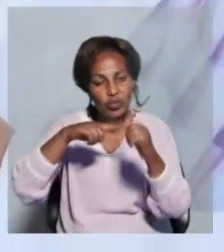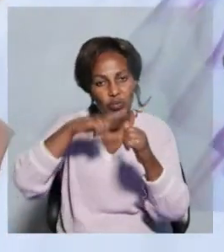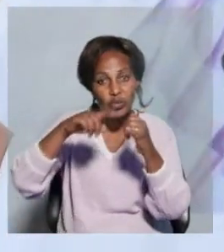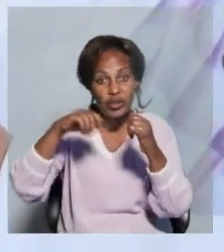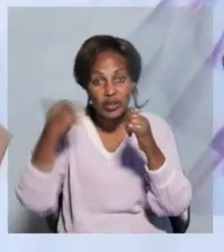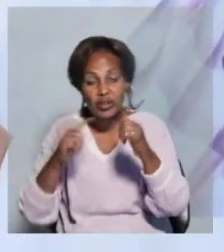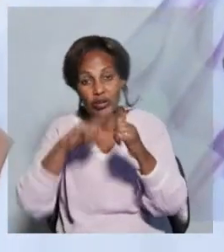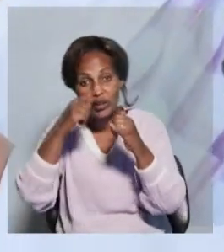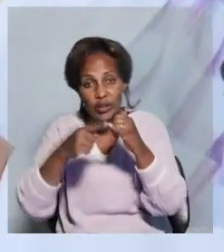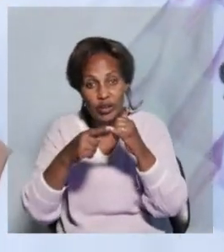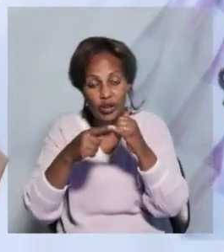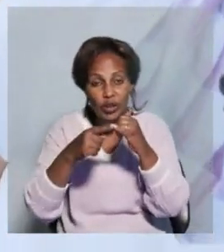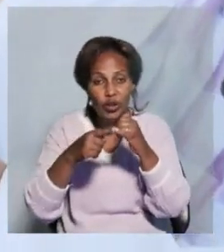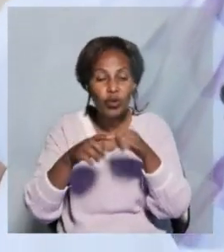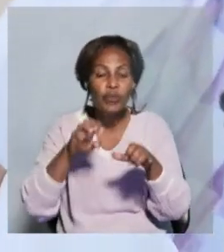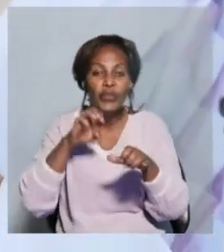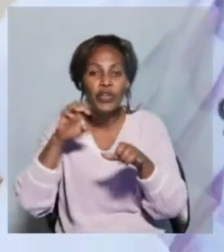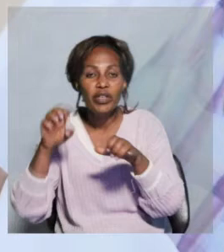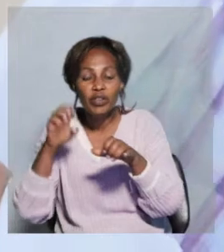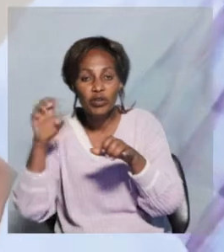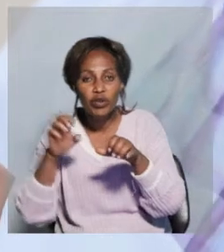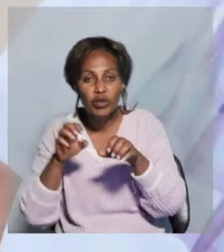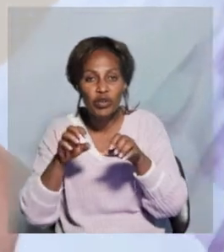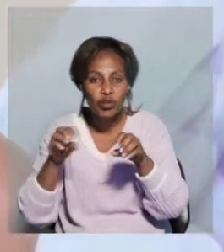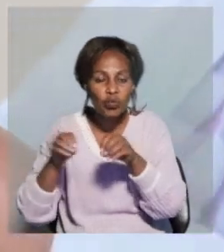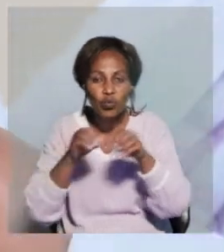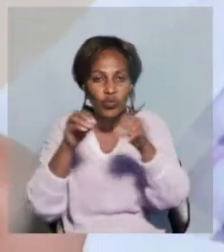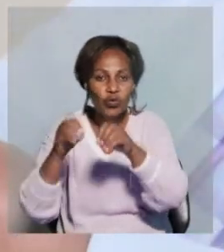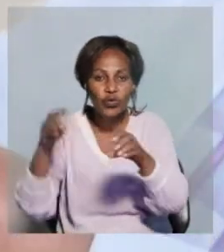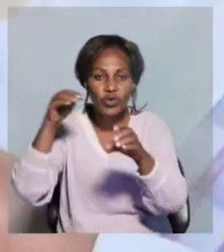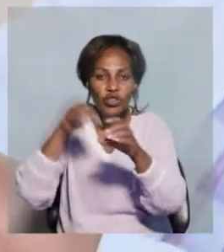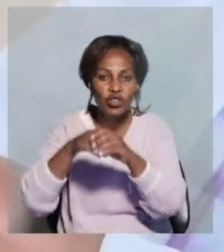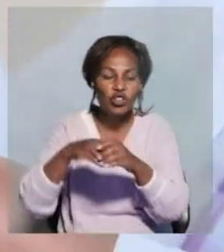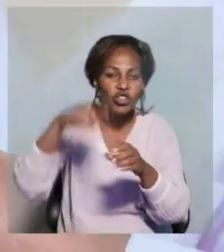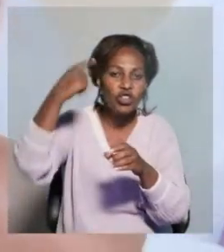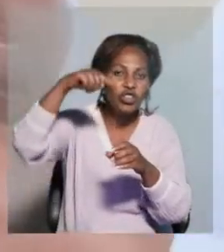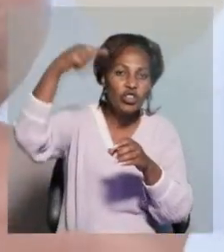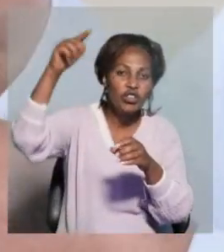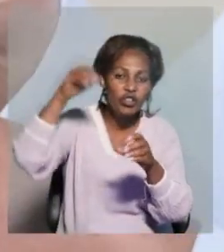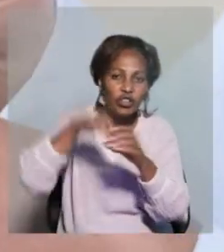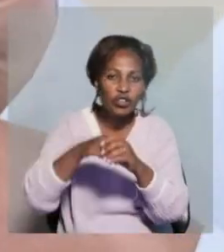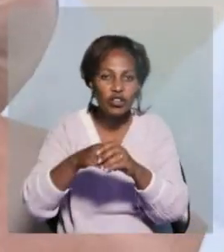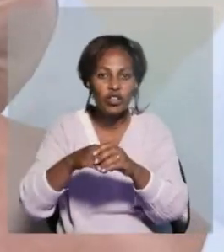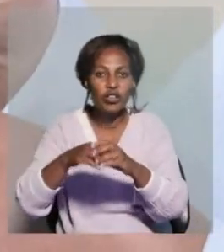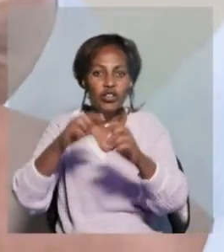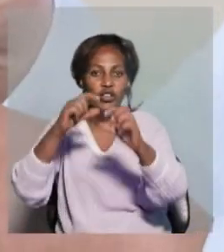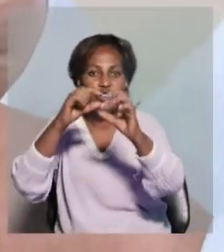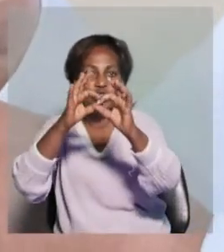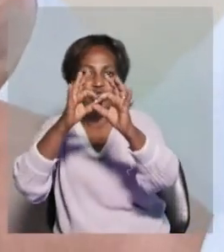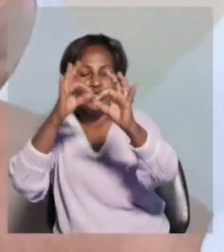are moved, the gas inside the tube is